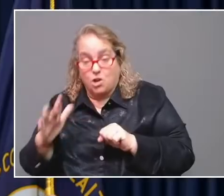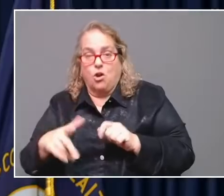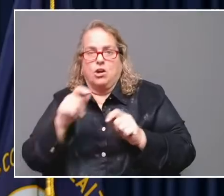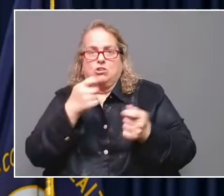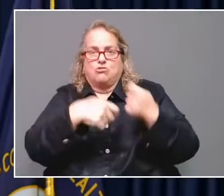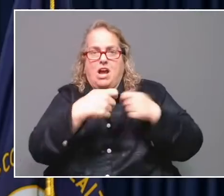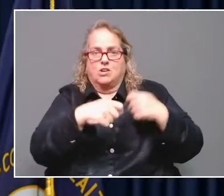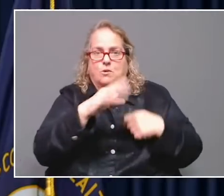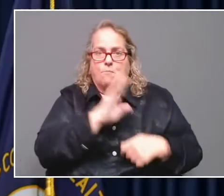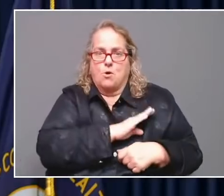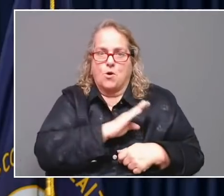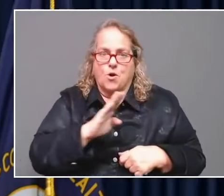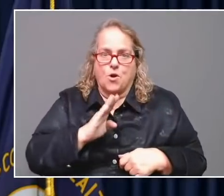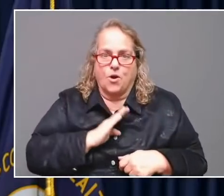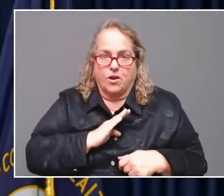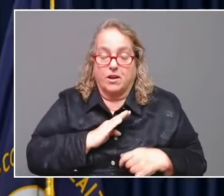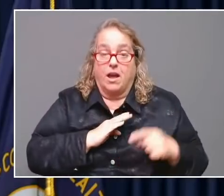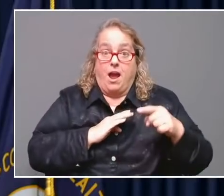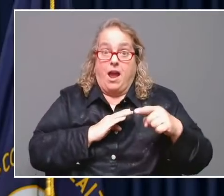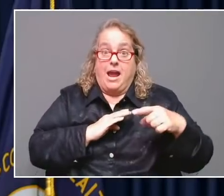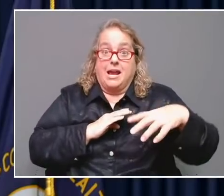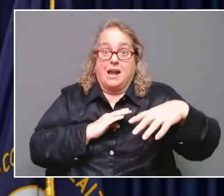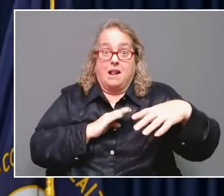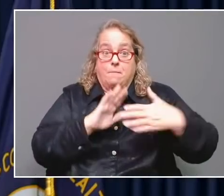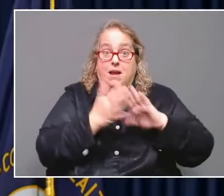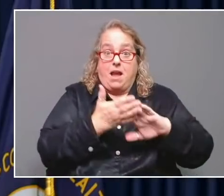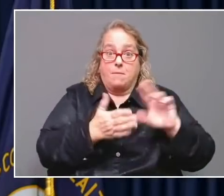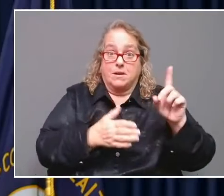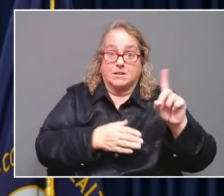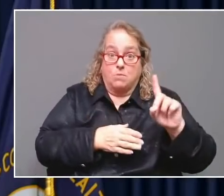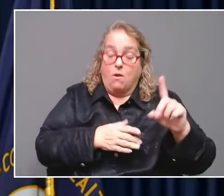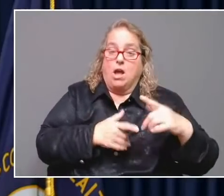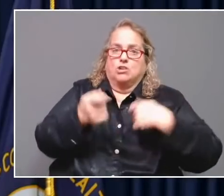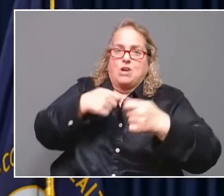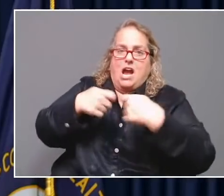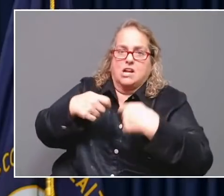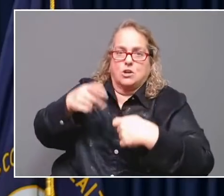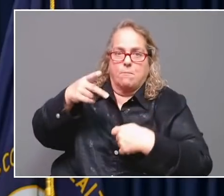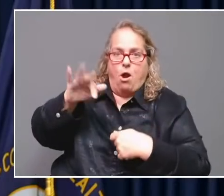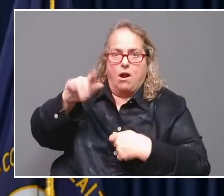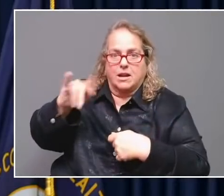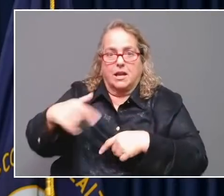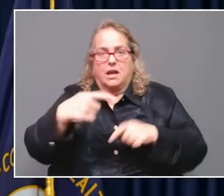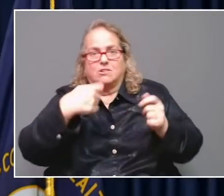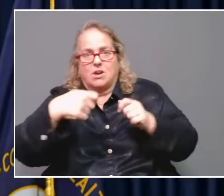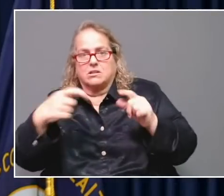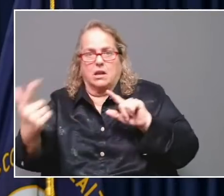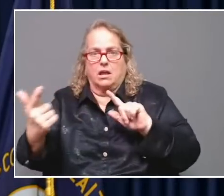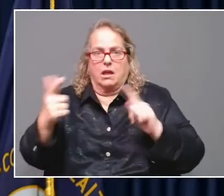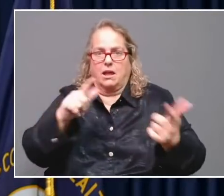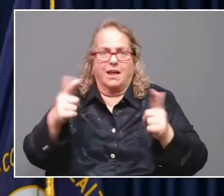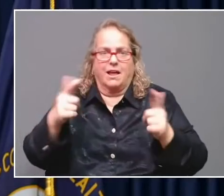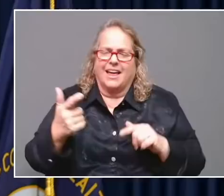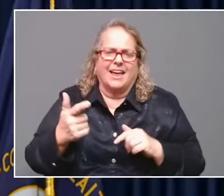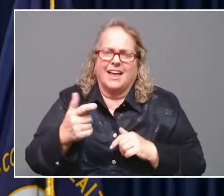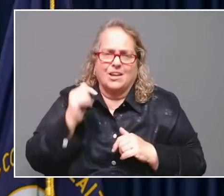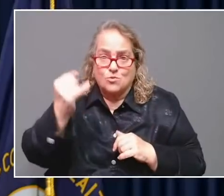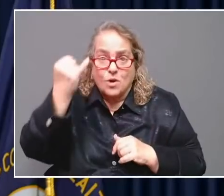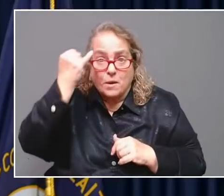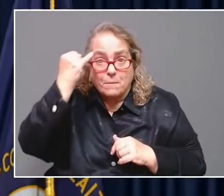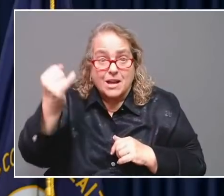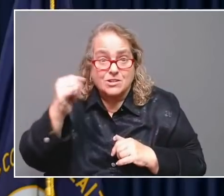is not of their party, they just strip everything from that office and put it in another one. That would